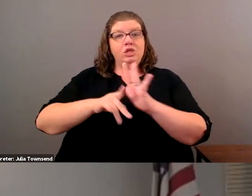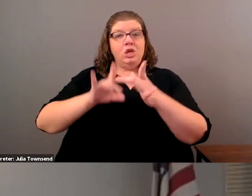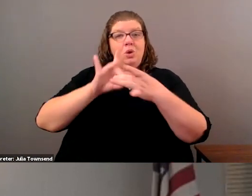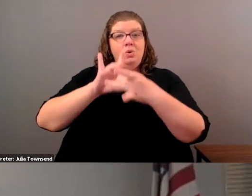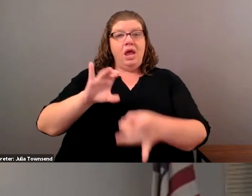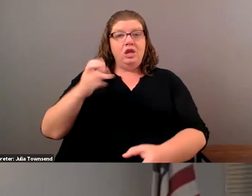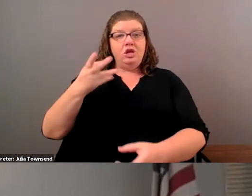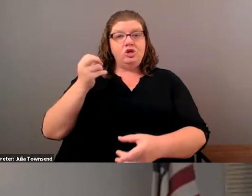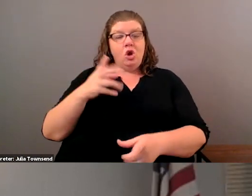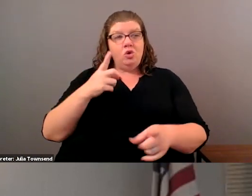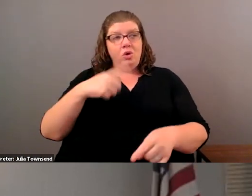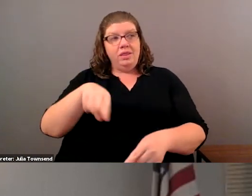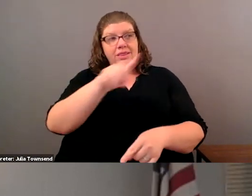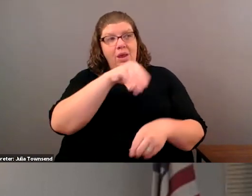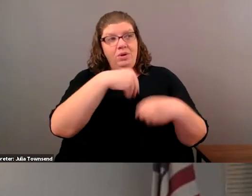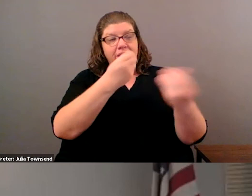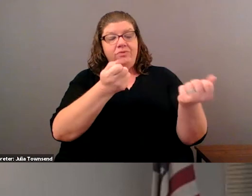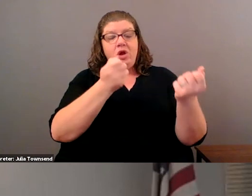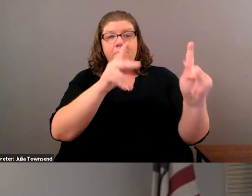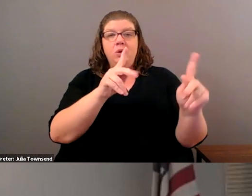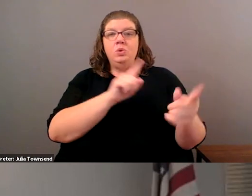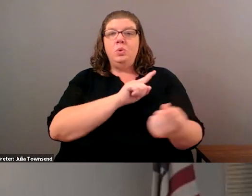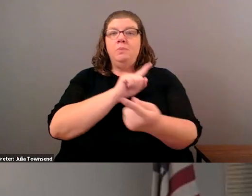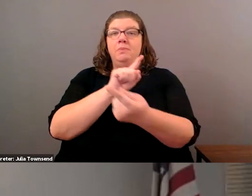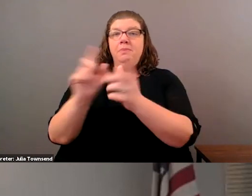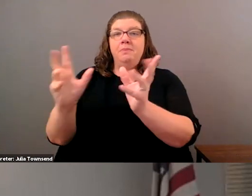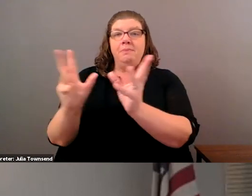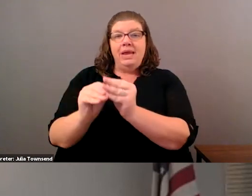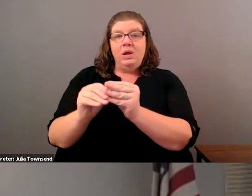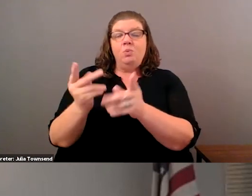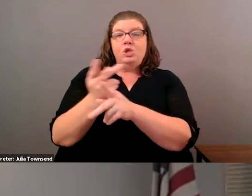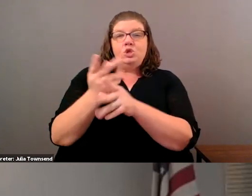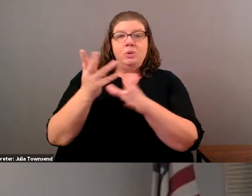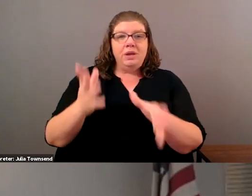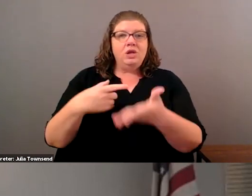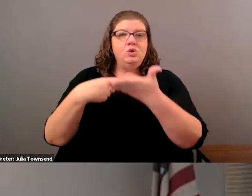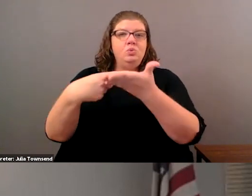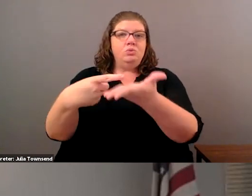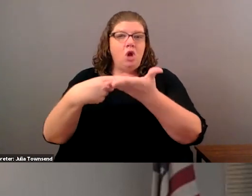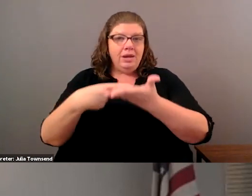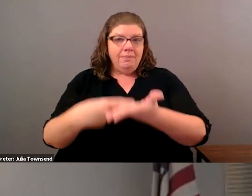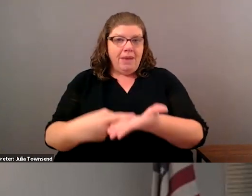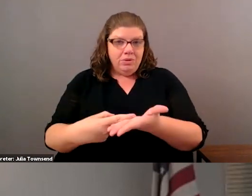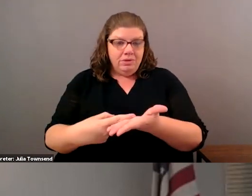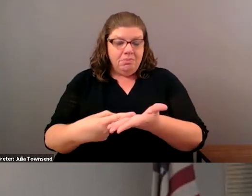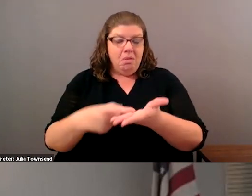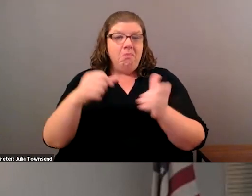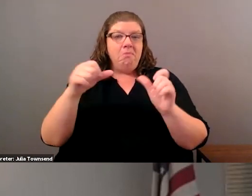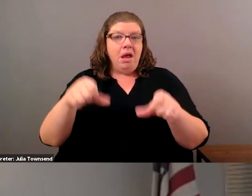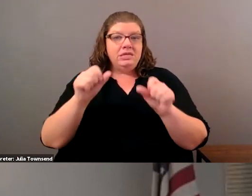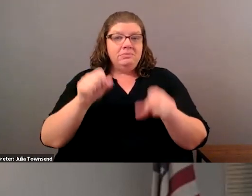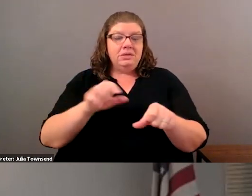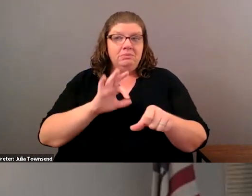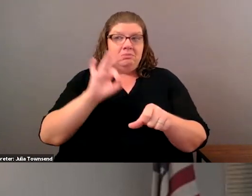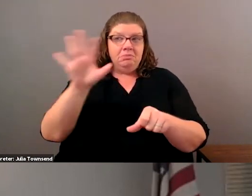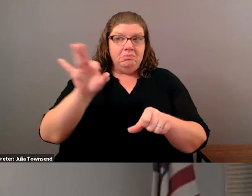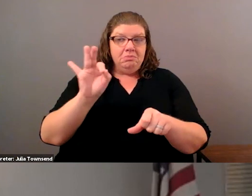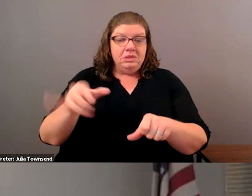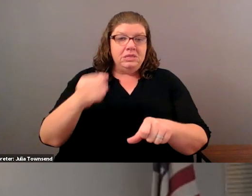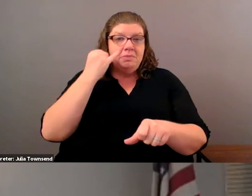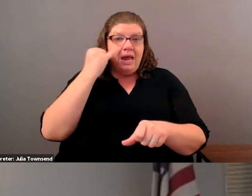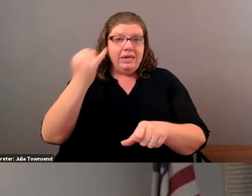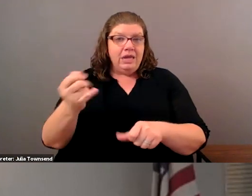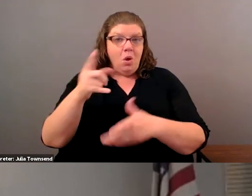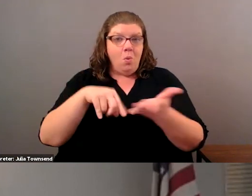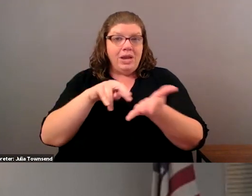an opportunity to meet with the superintendent to just talk about them and sort of even possibly give some ideas of what it might mean